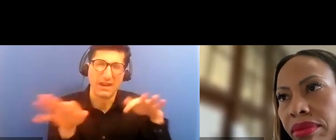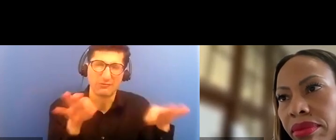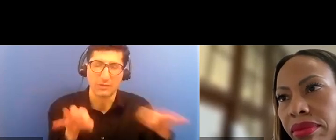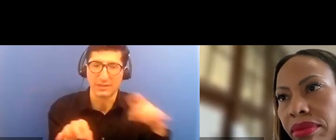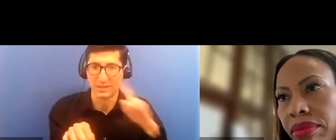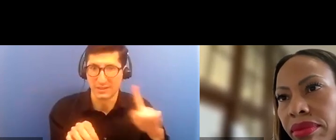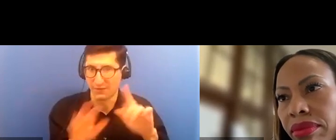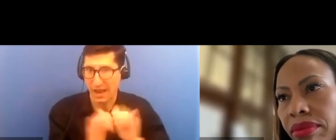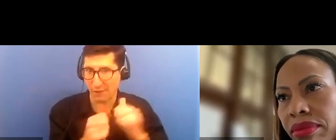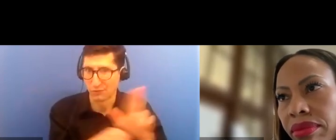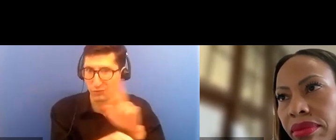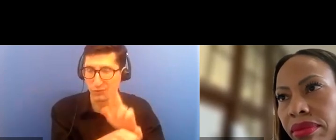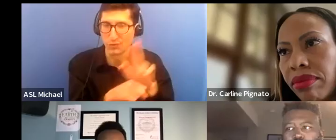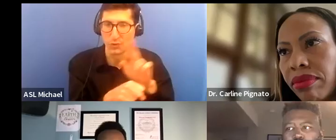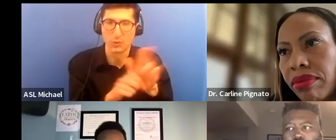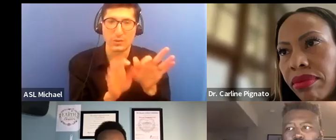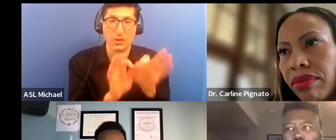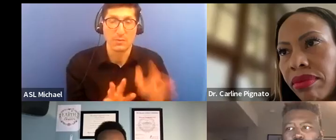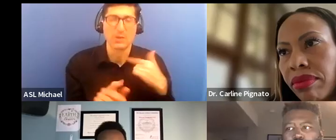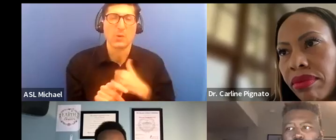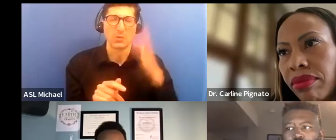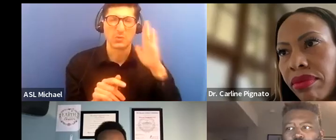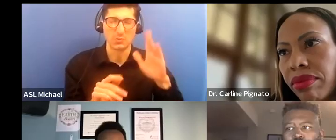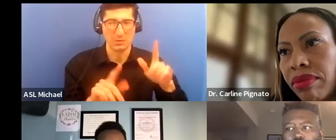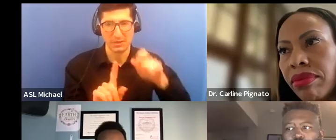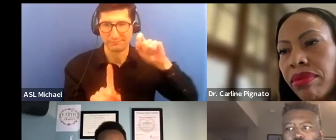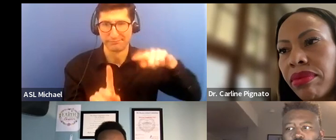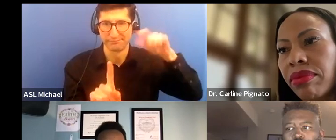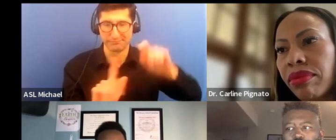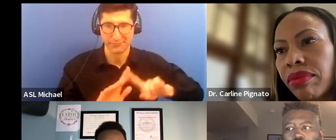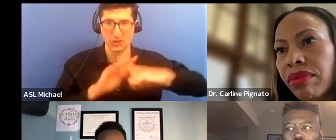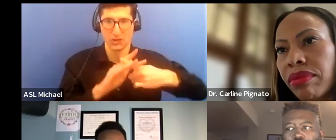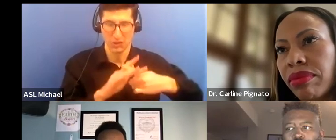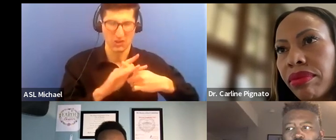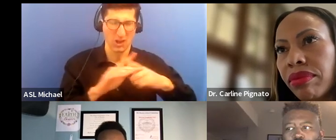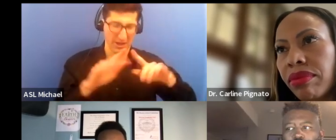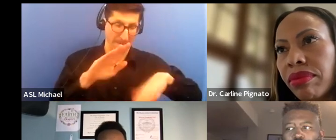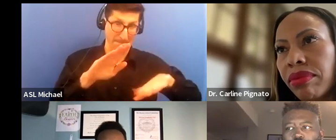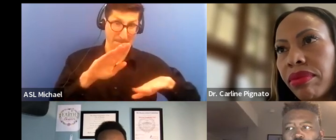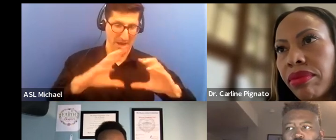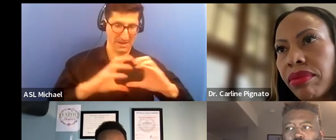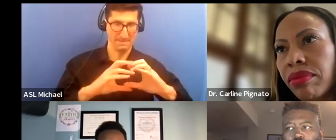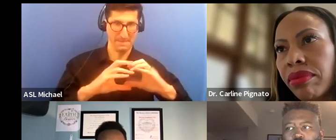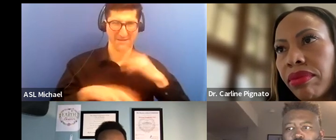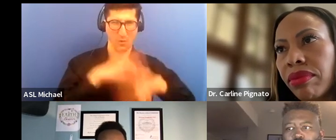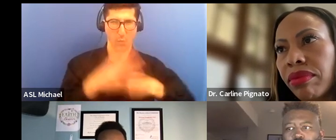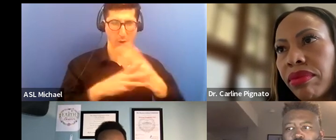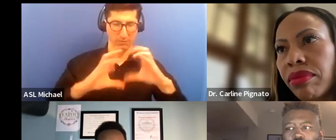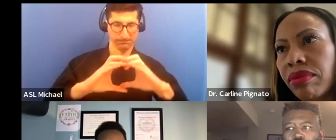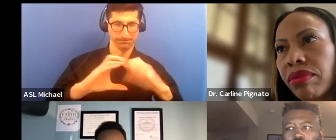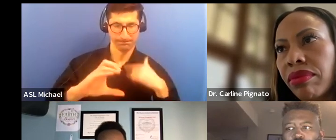the interpretation icon or the globe at the bottom of your screen. You may click the icon to select your